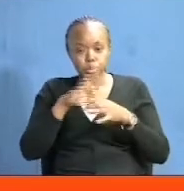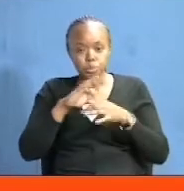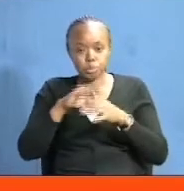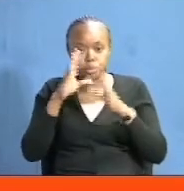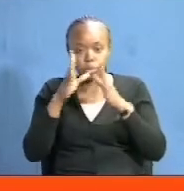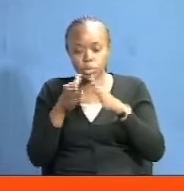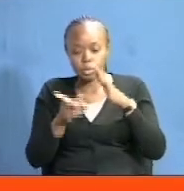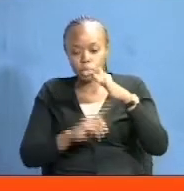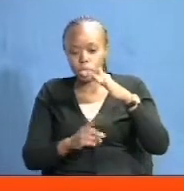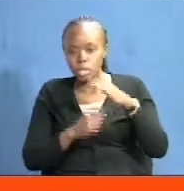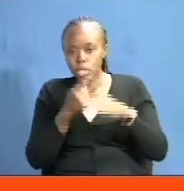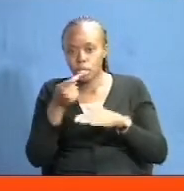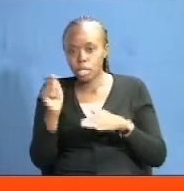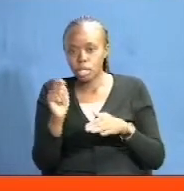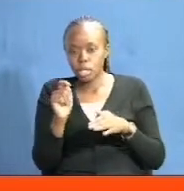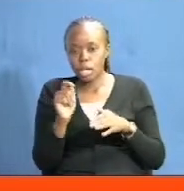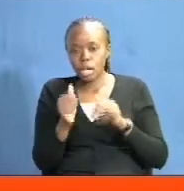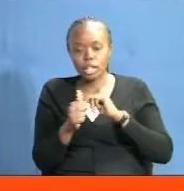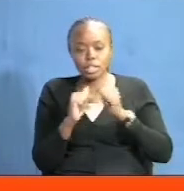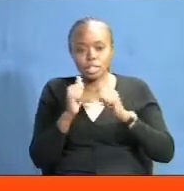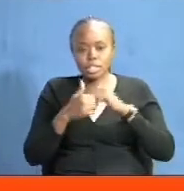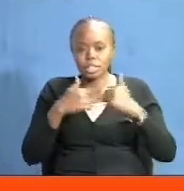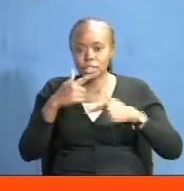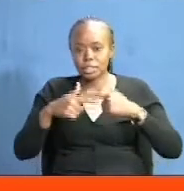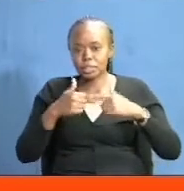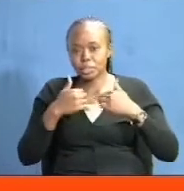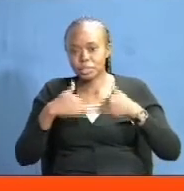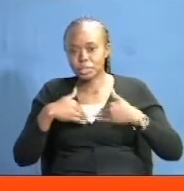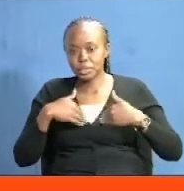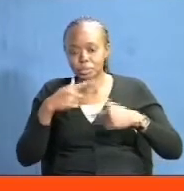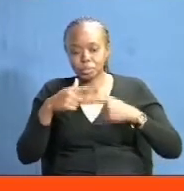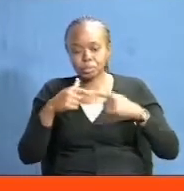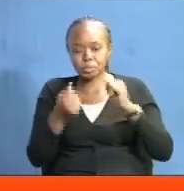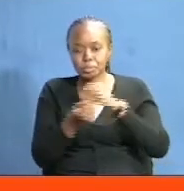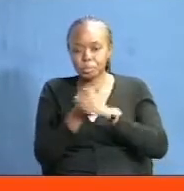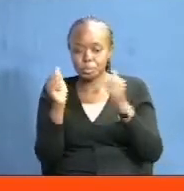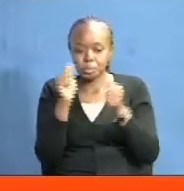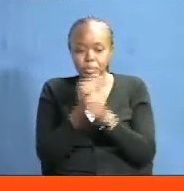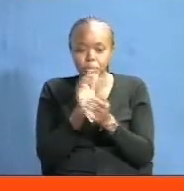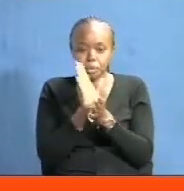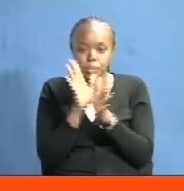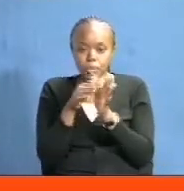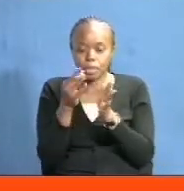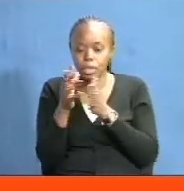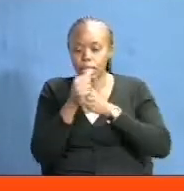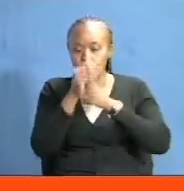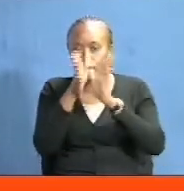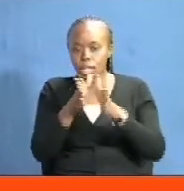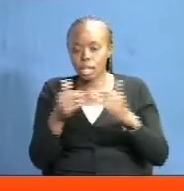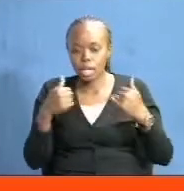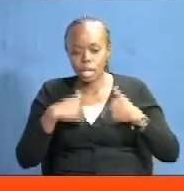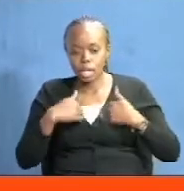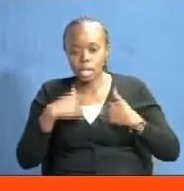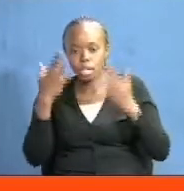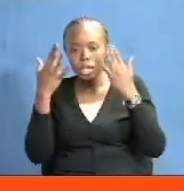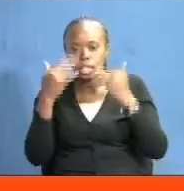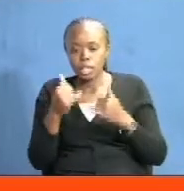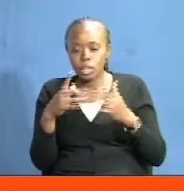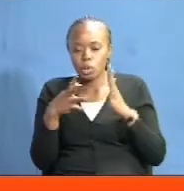the Amendment Act. Right. This has greatly changed the structure of leadership we have. Now, unlike